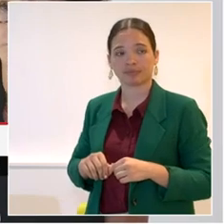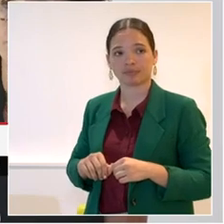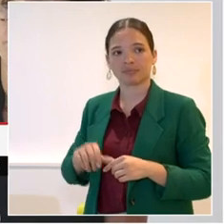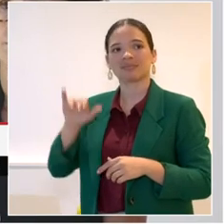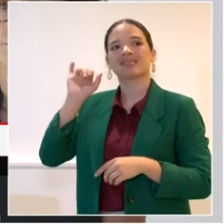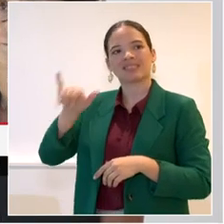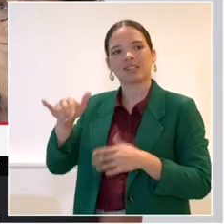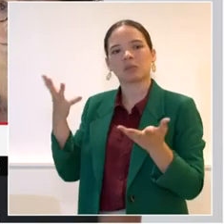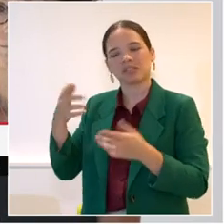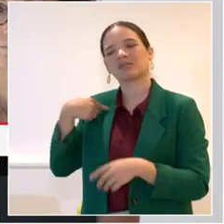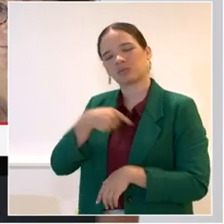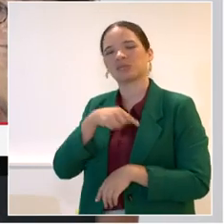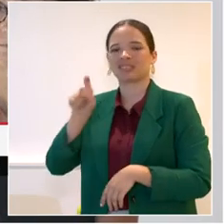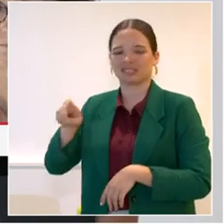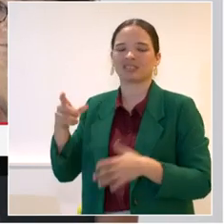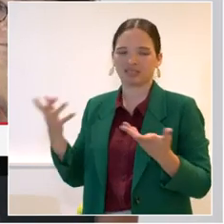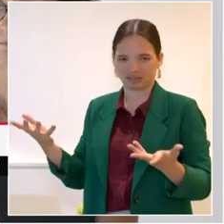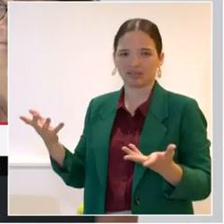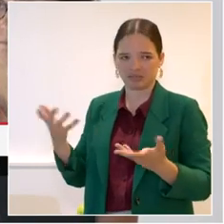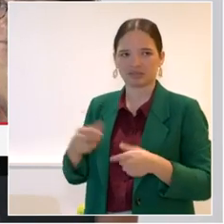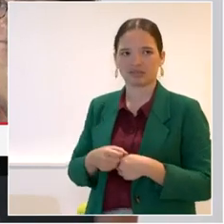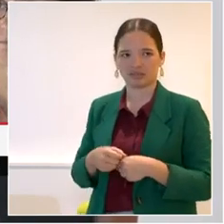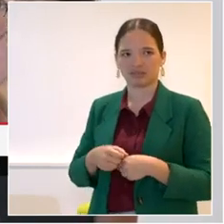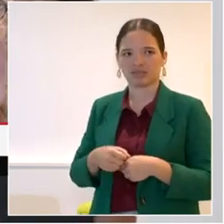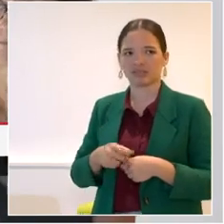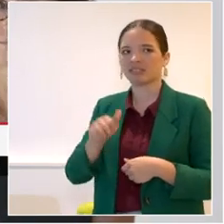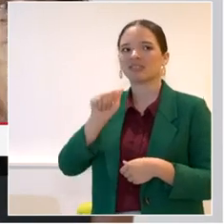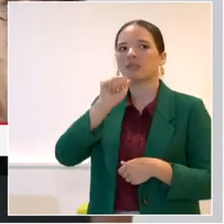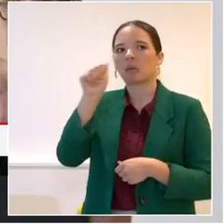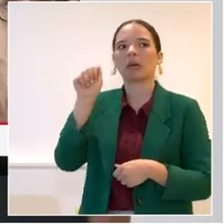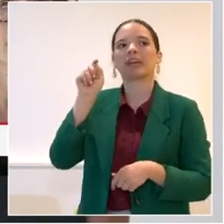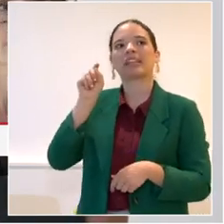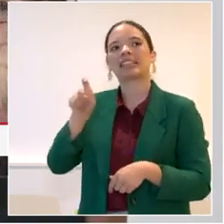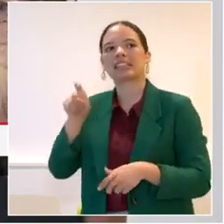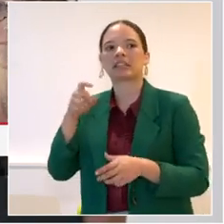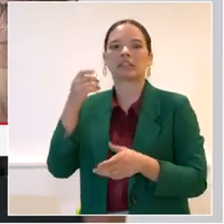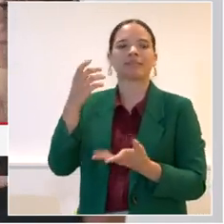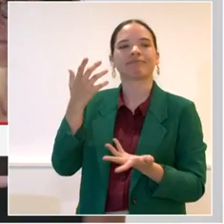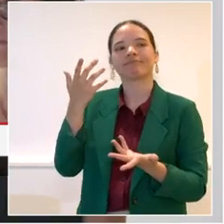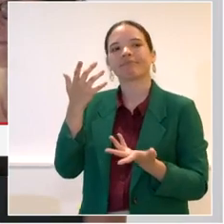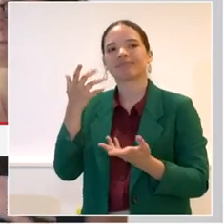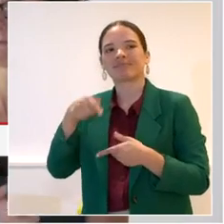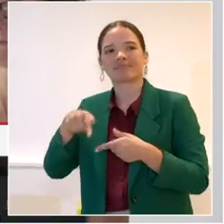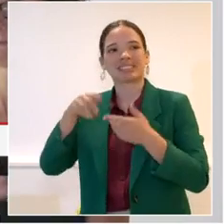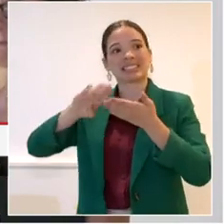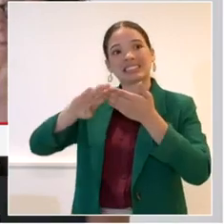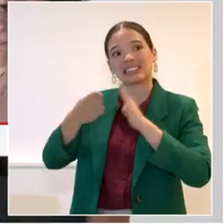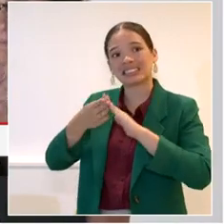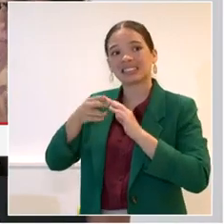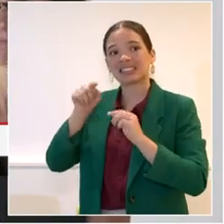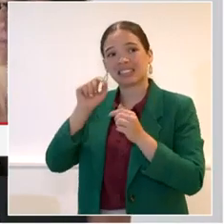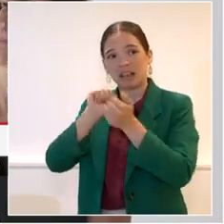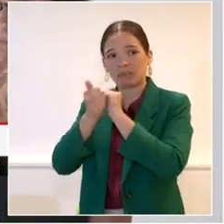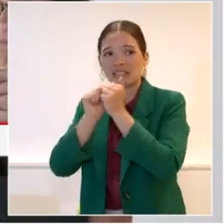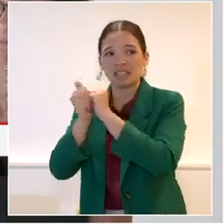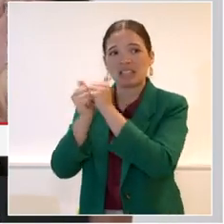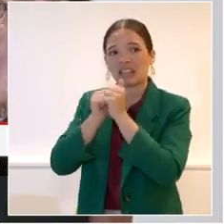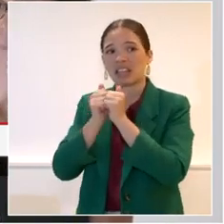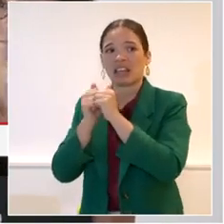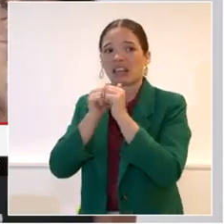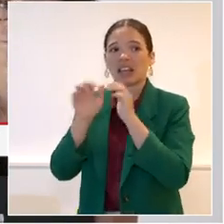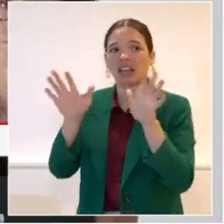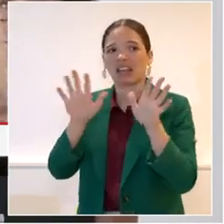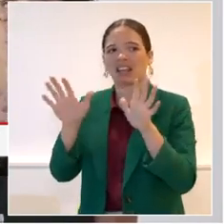you don't need is, like, what if this was 50 cities, 100 cities all competing? We'll be like COVID. We'll